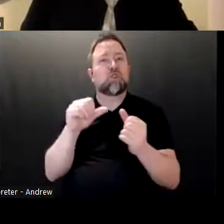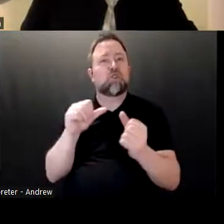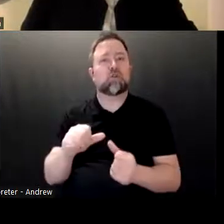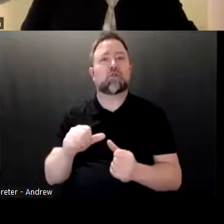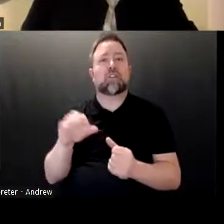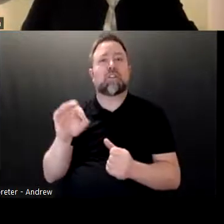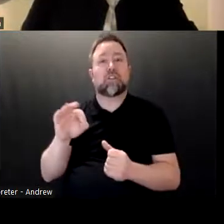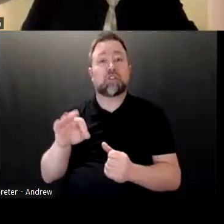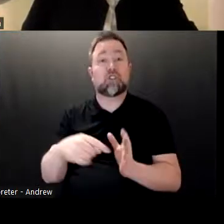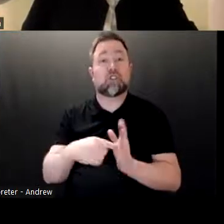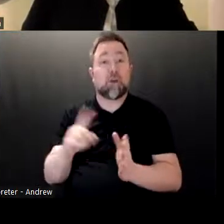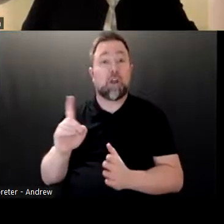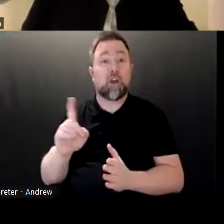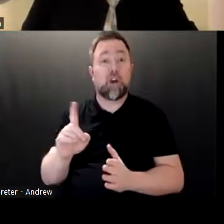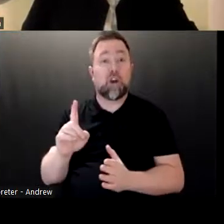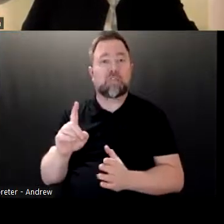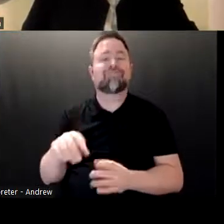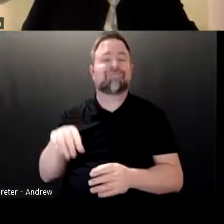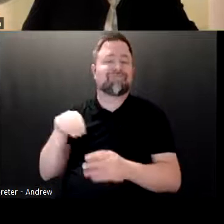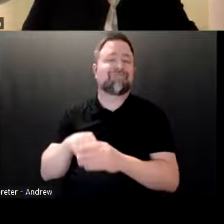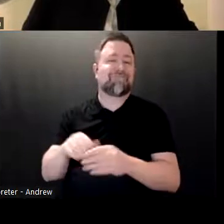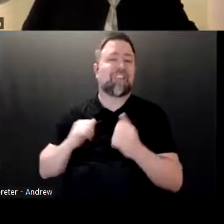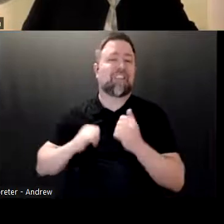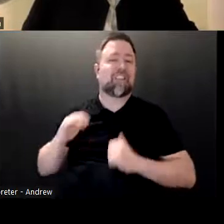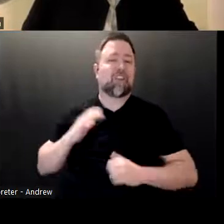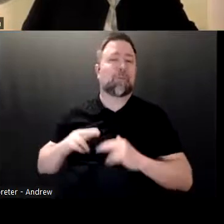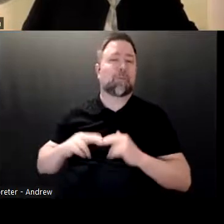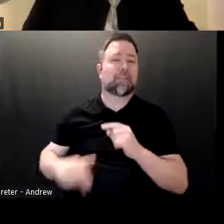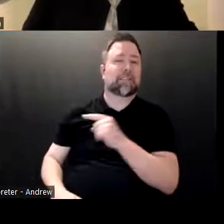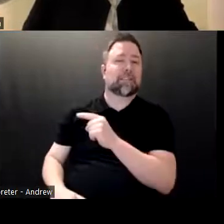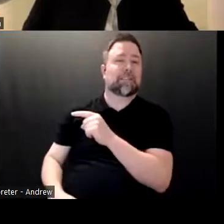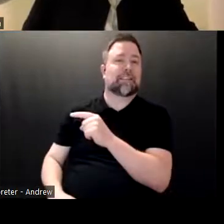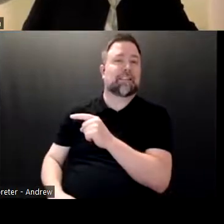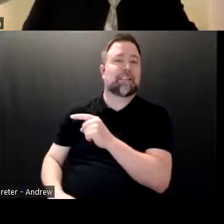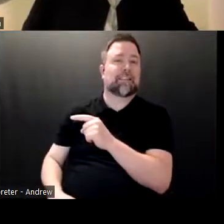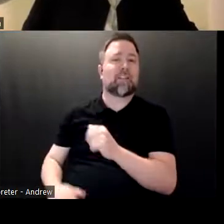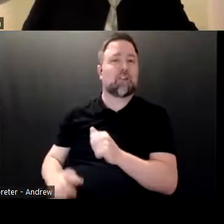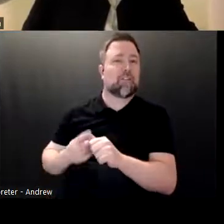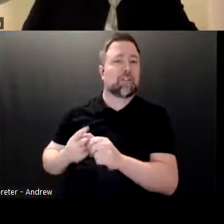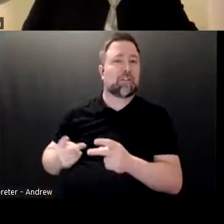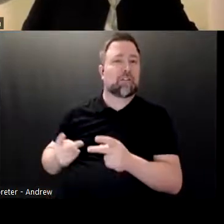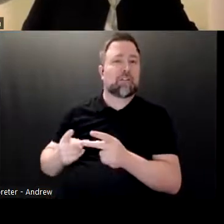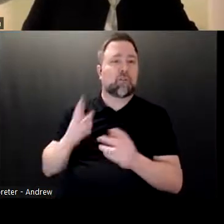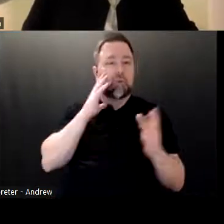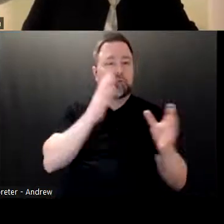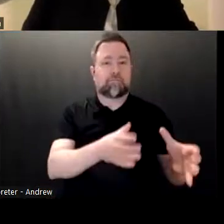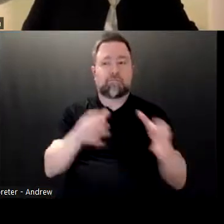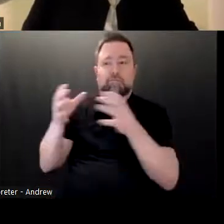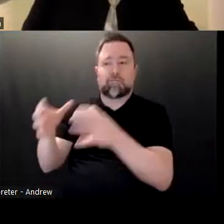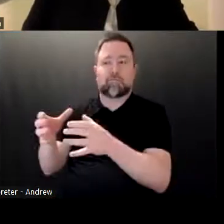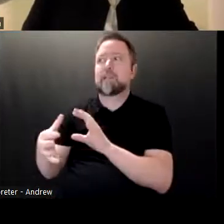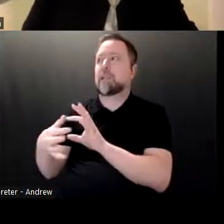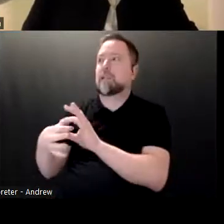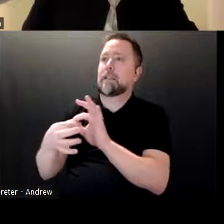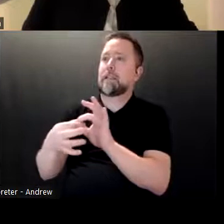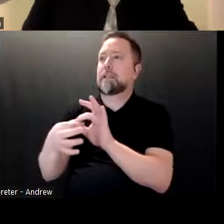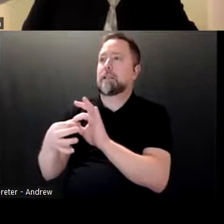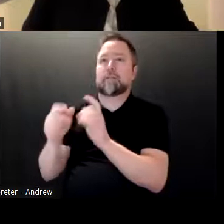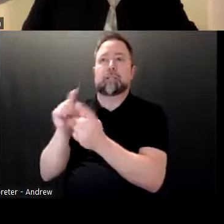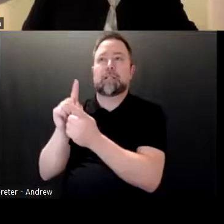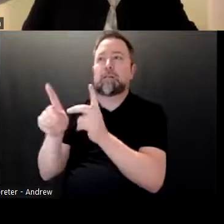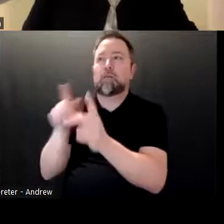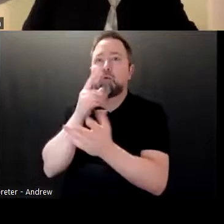because when he was getting started as a furniture maker, there were very few places to exhibit contemporary furniture. It